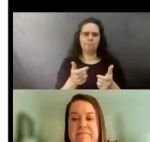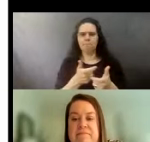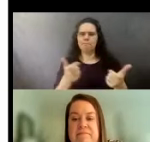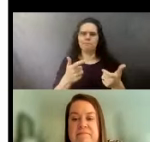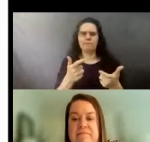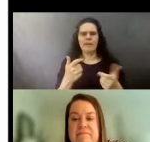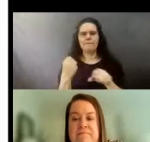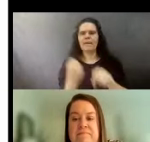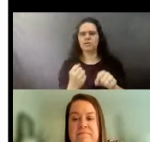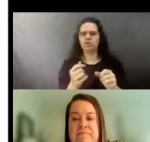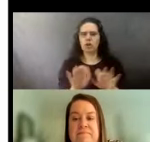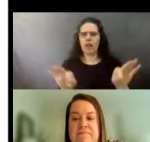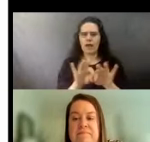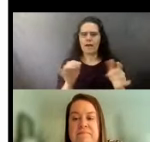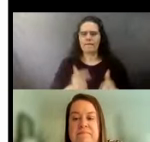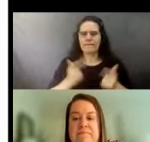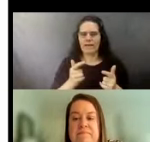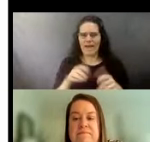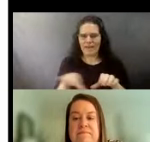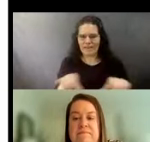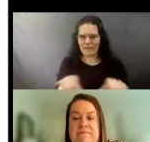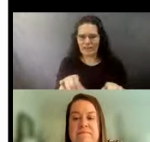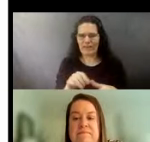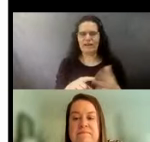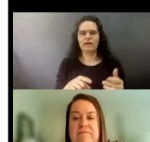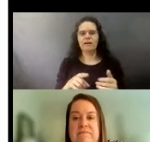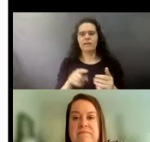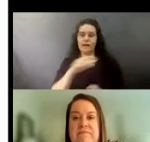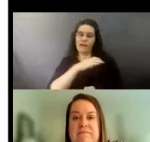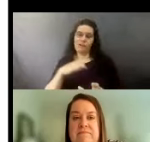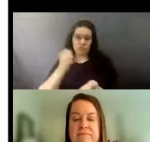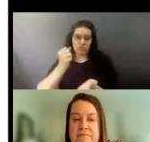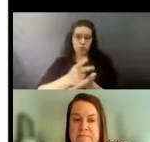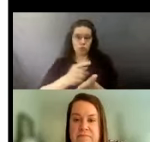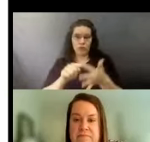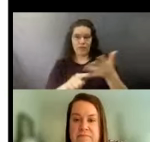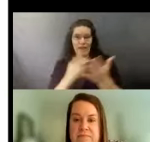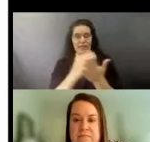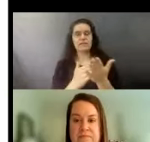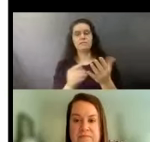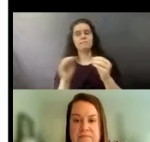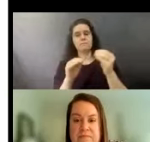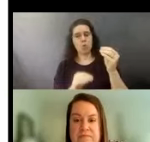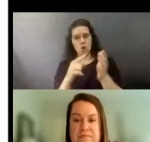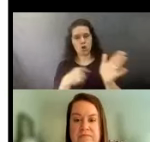concept of major bodily functions to major life activities. And the reason this is